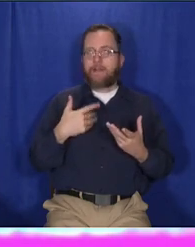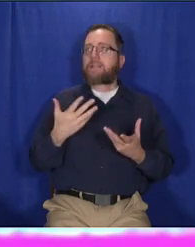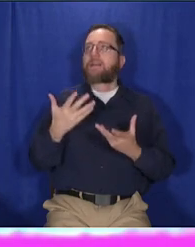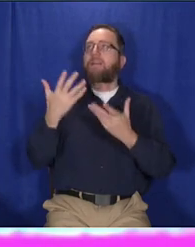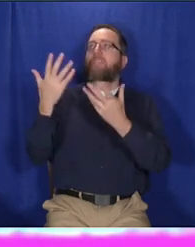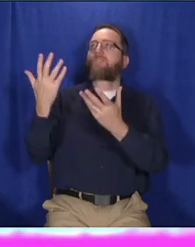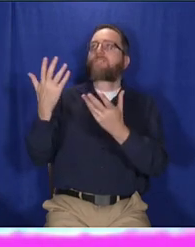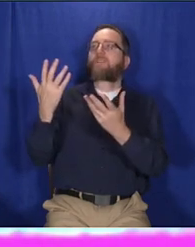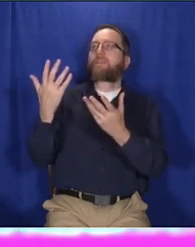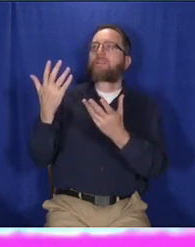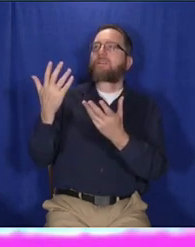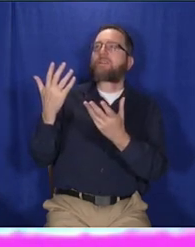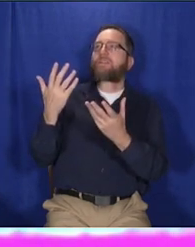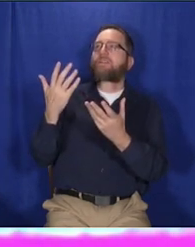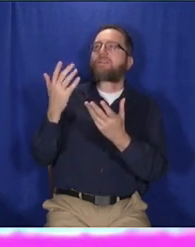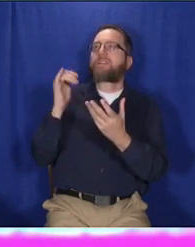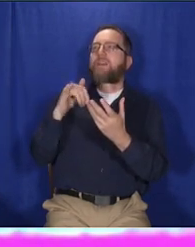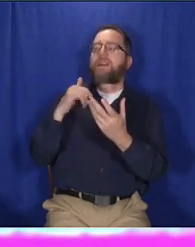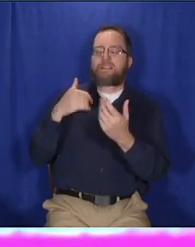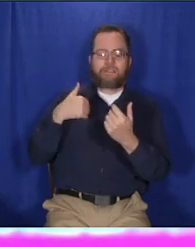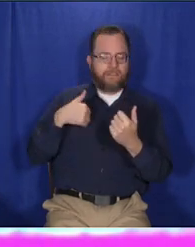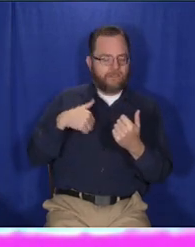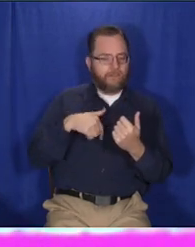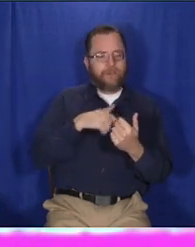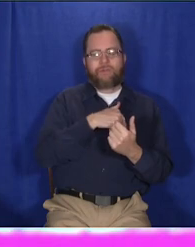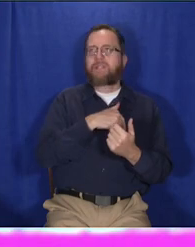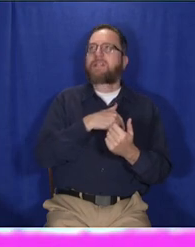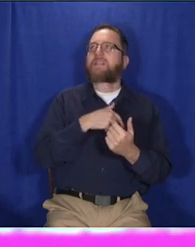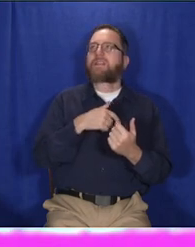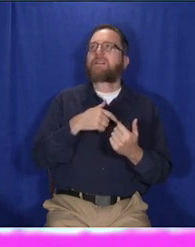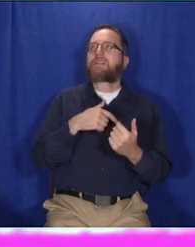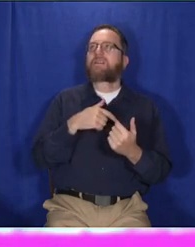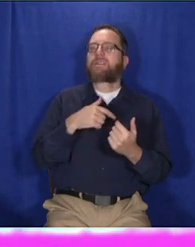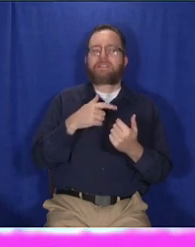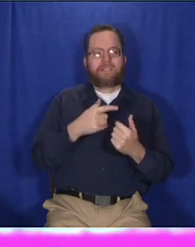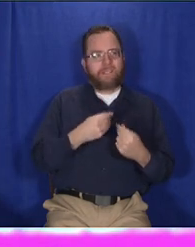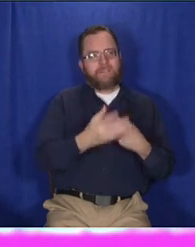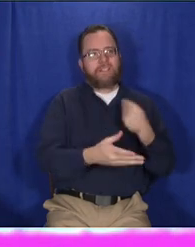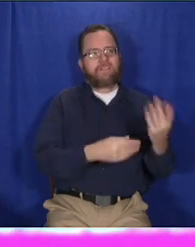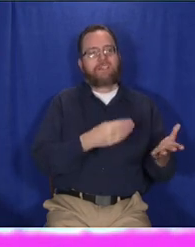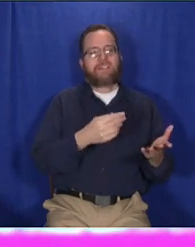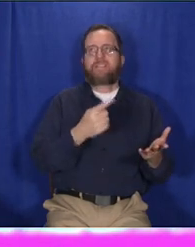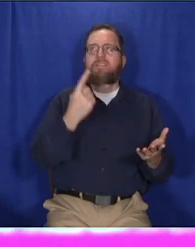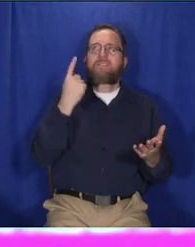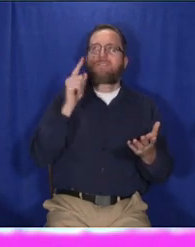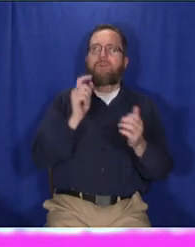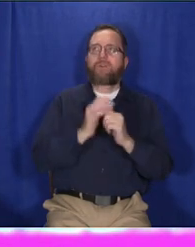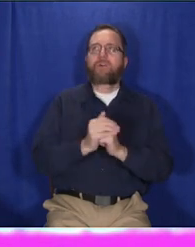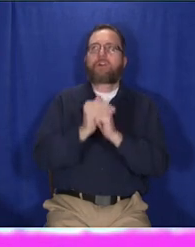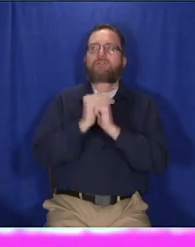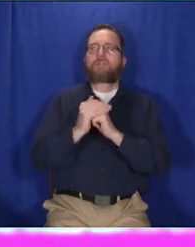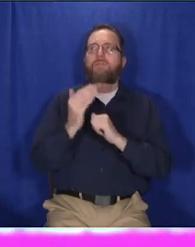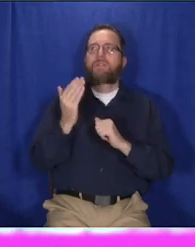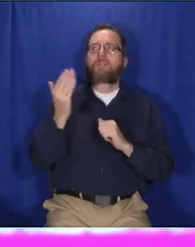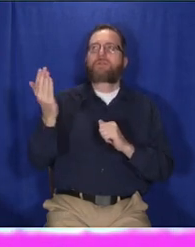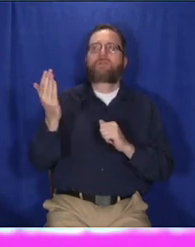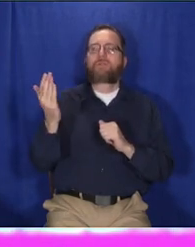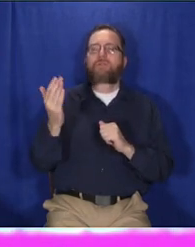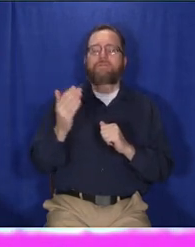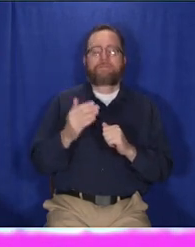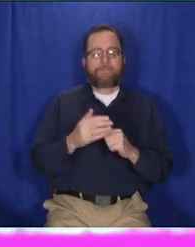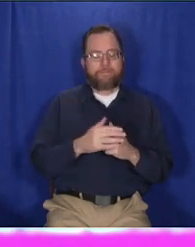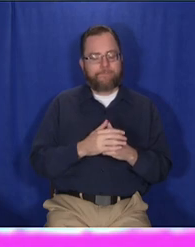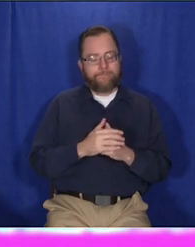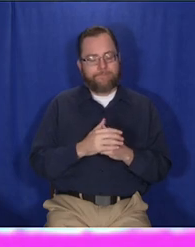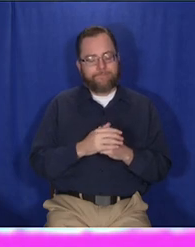pleasing to him because it is worship to him. Number four, when we give, we get to experience God's supernatural